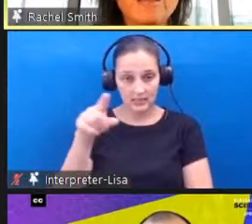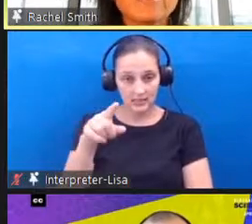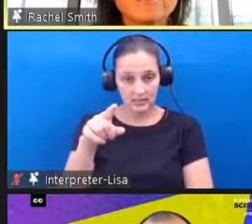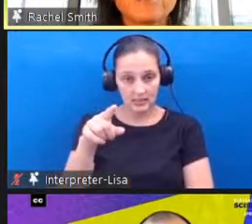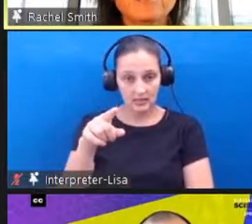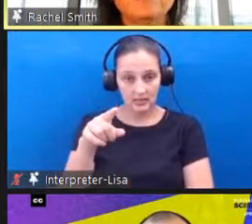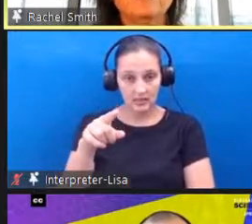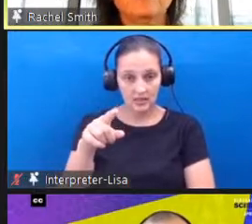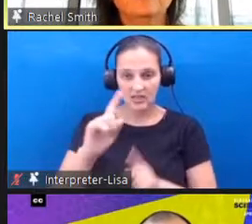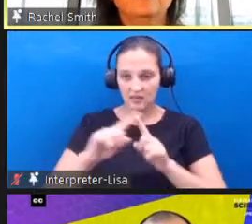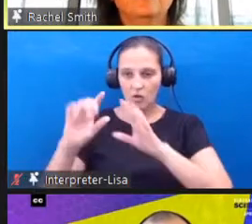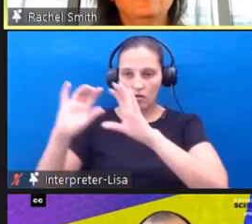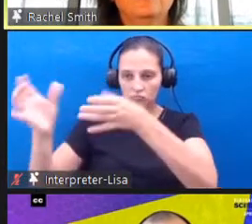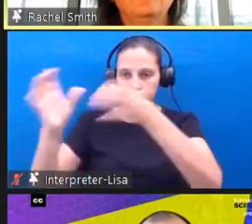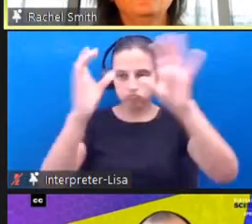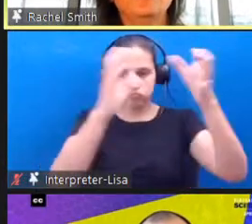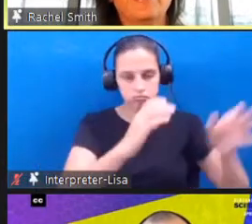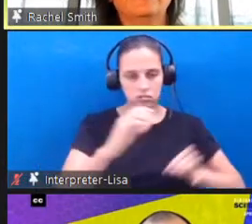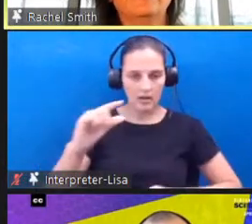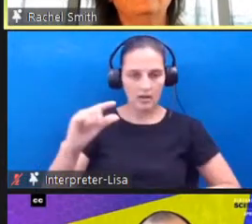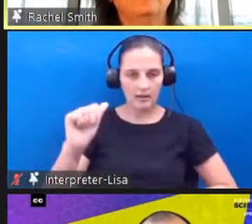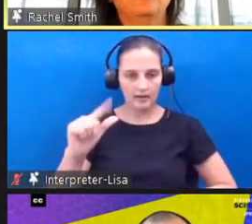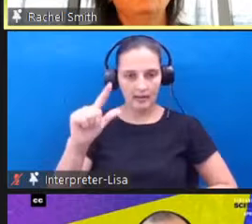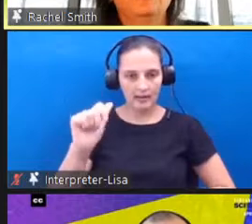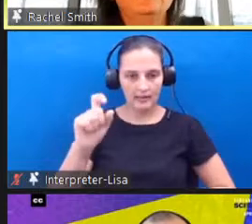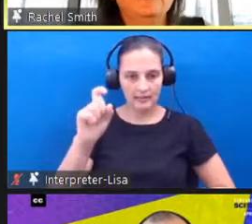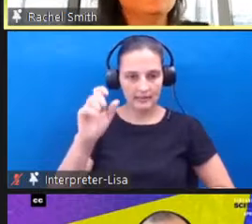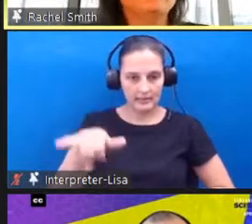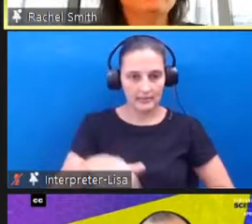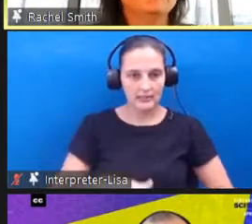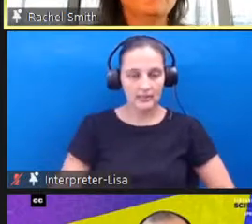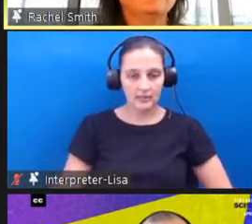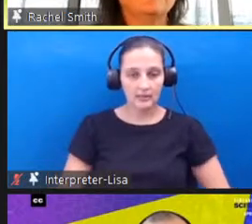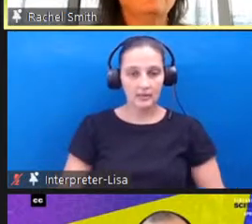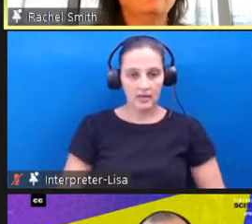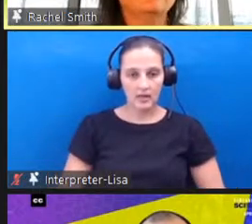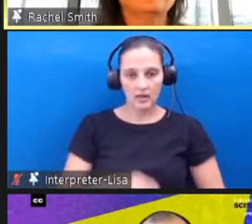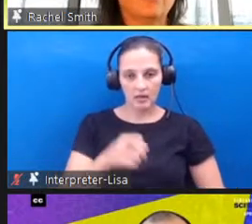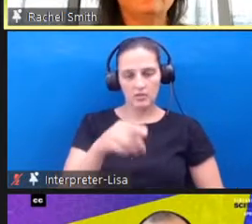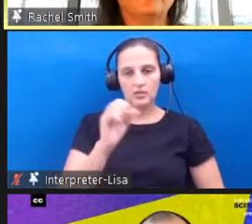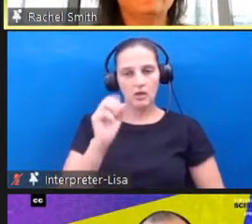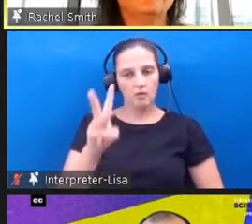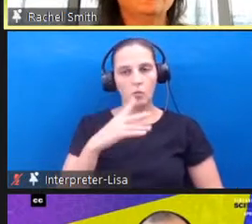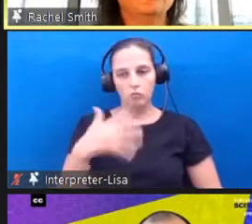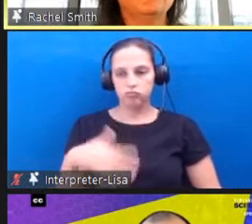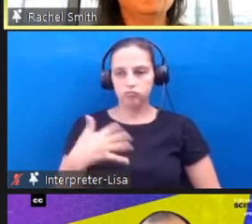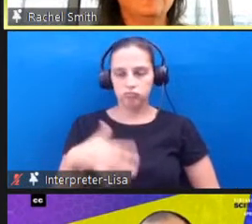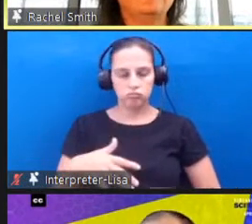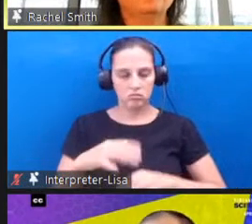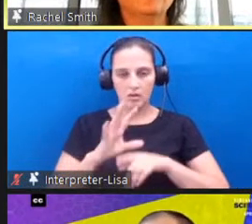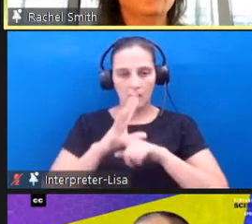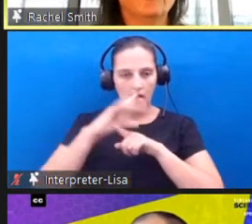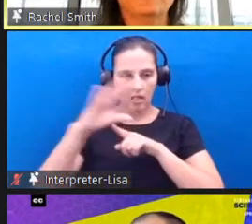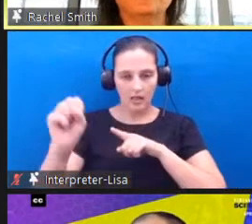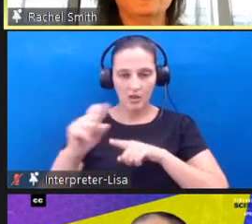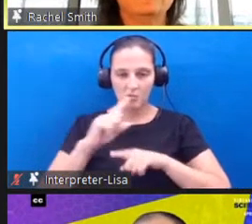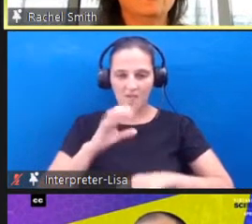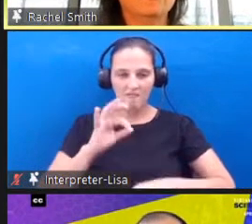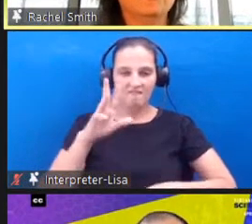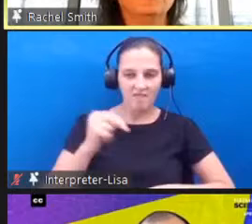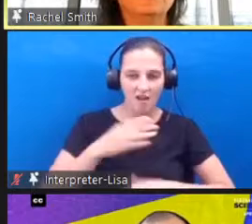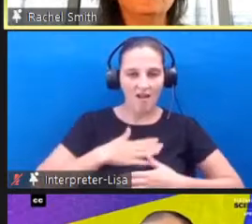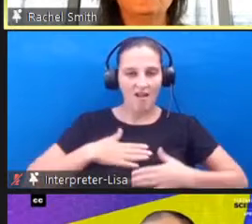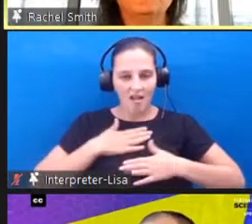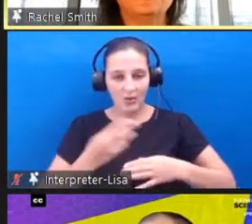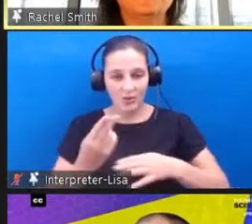groups of galaxies, and zooming back in. But yeah, the software is amazing. It's a lot of fun to use and create programs with, and I